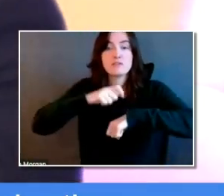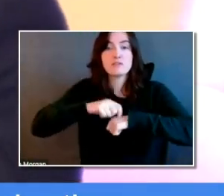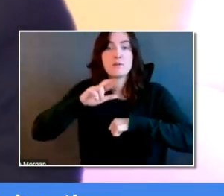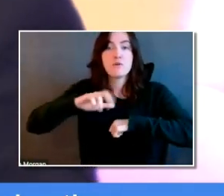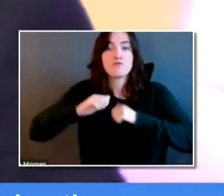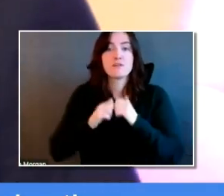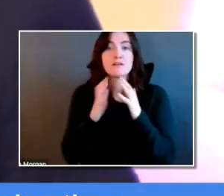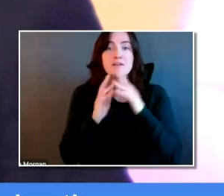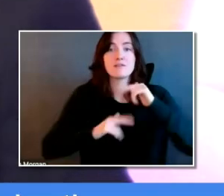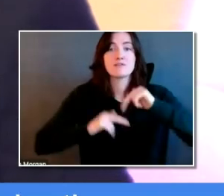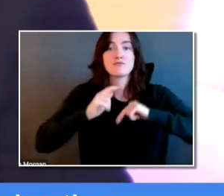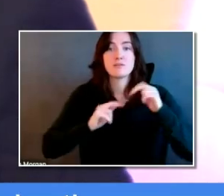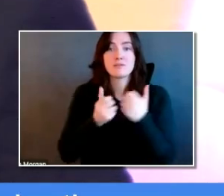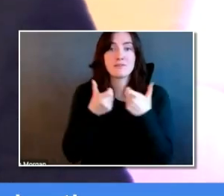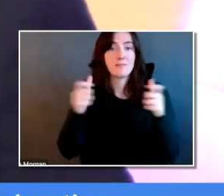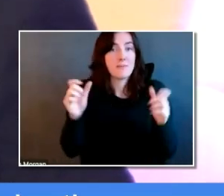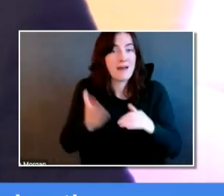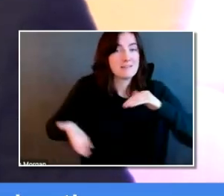in violence.